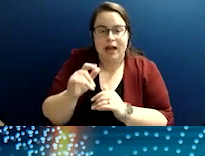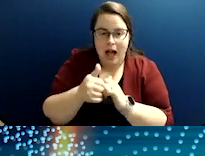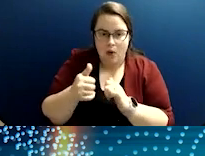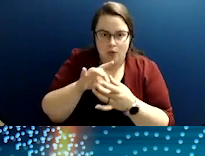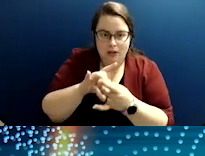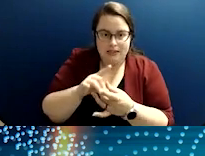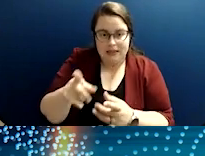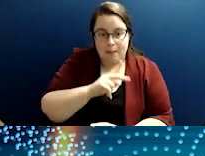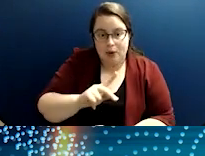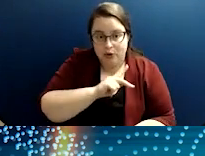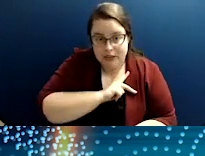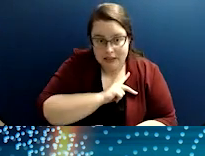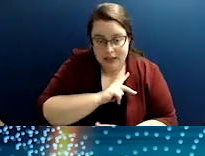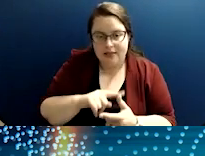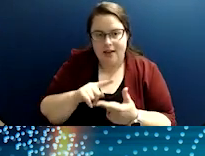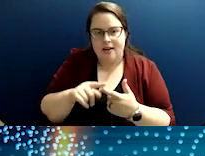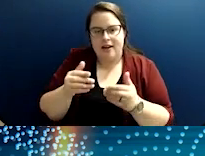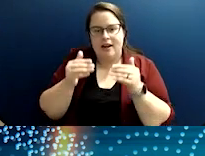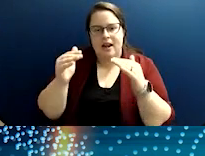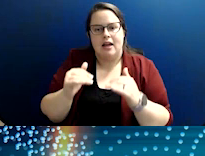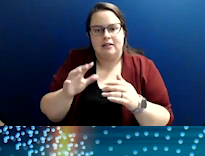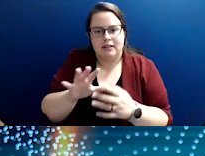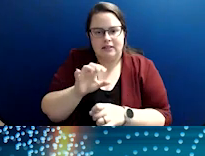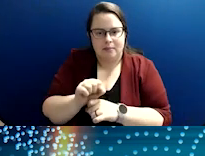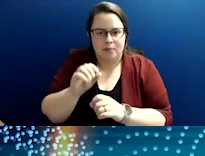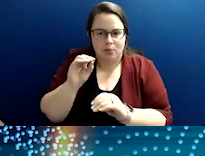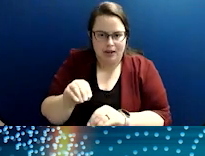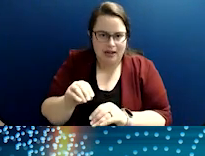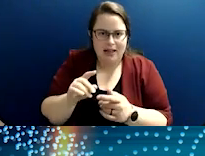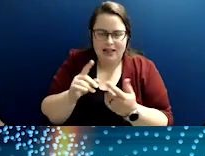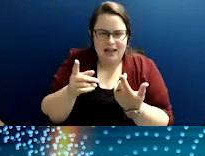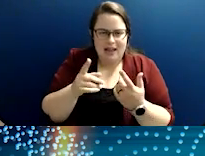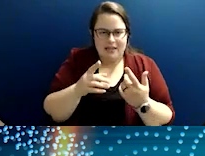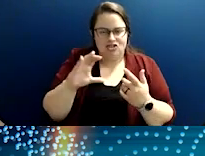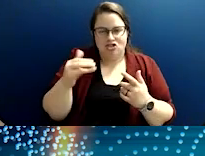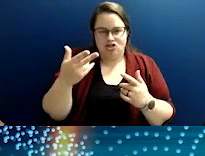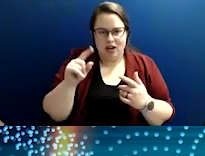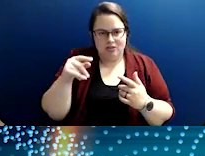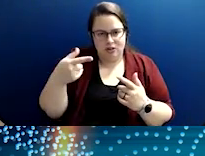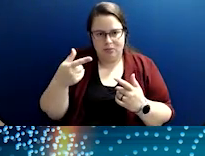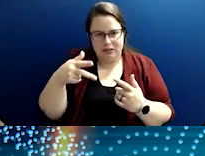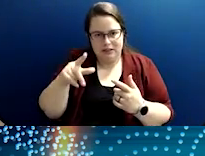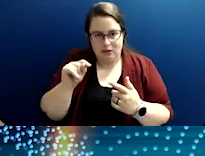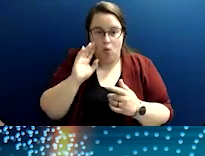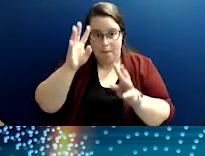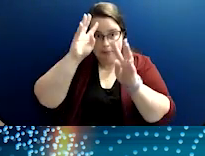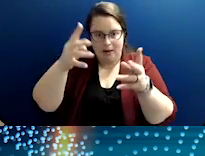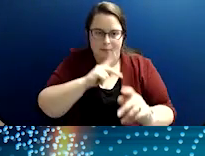assignment, maybe throw that in because it's not going to be able to relate to anything personal. It'll also make that up too. So What like I've